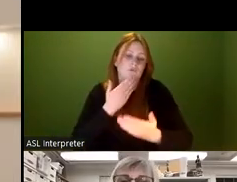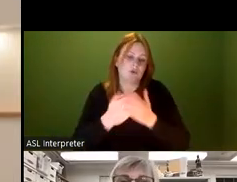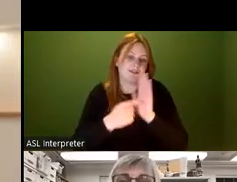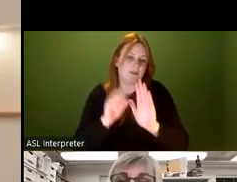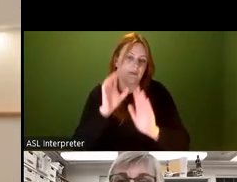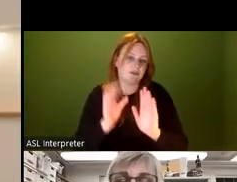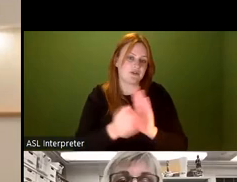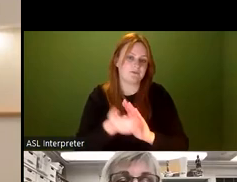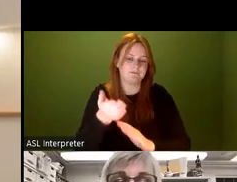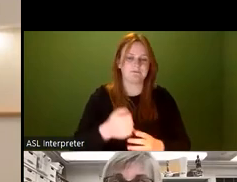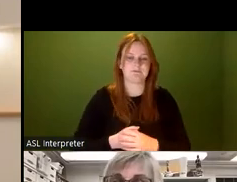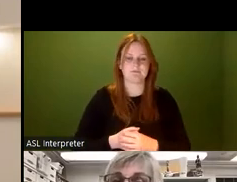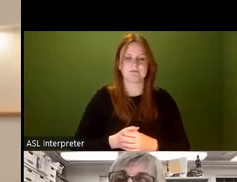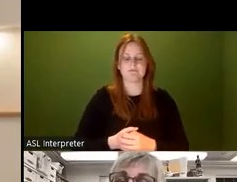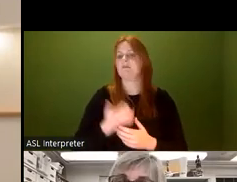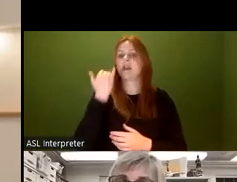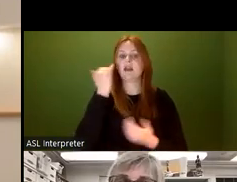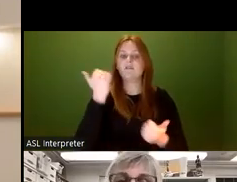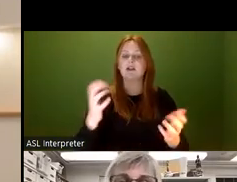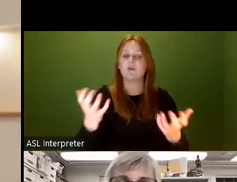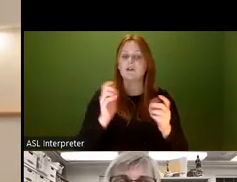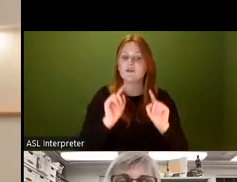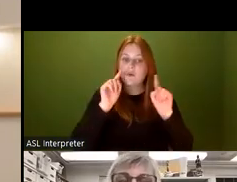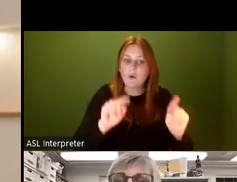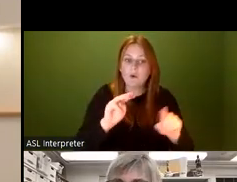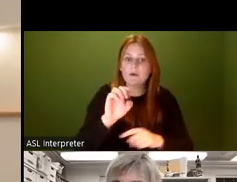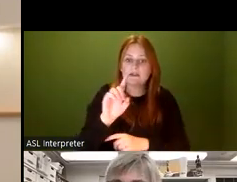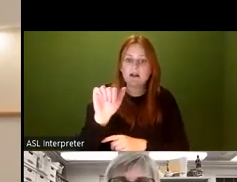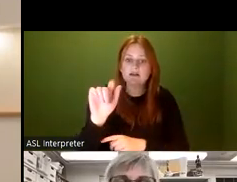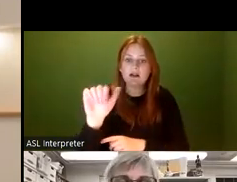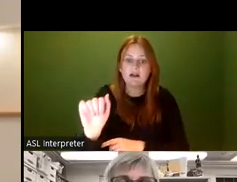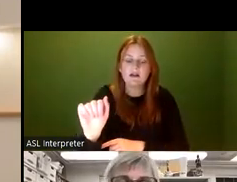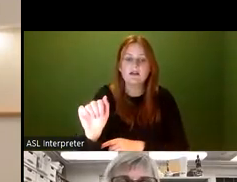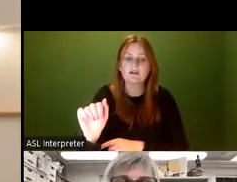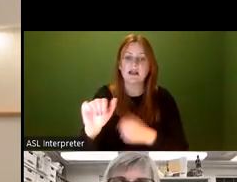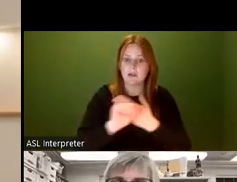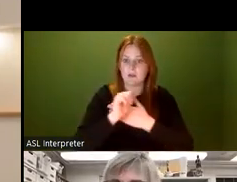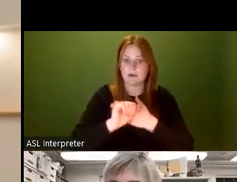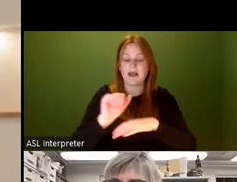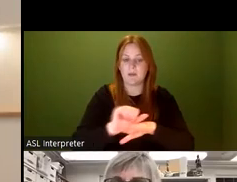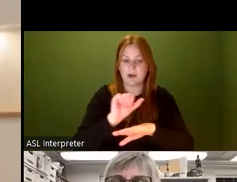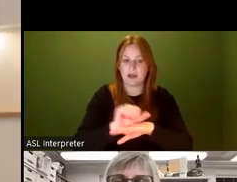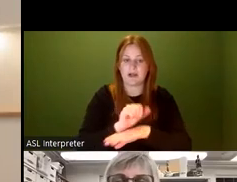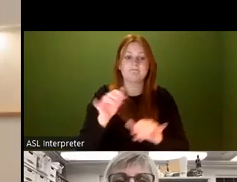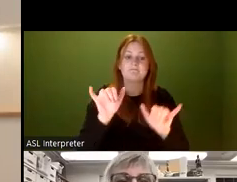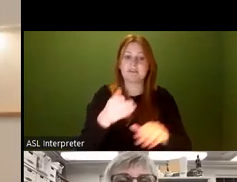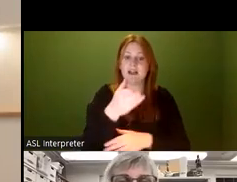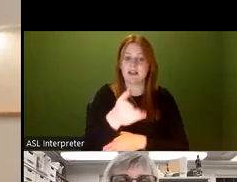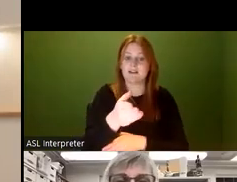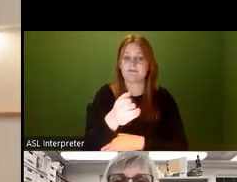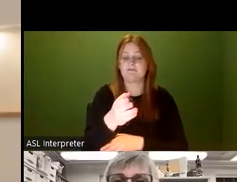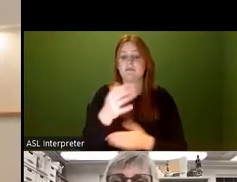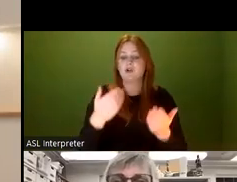And if anyone's thinking of going to Medulta, this is where you stay in the still relatively new artist's lodge.